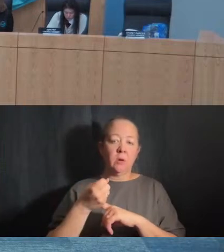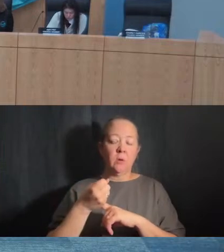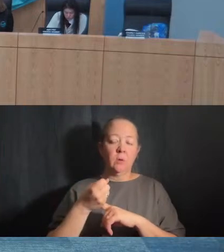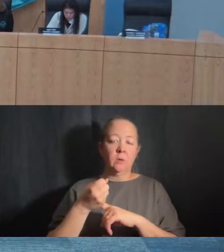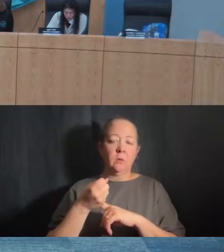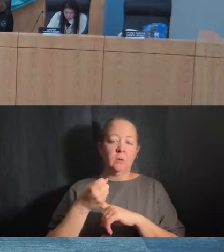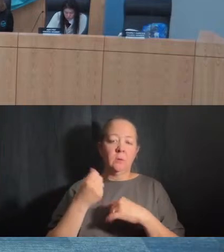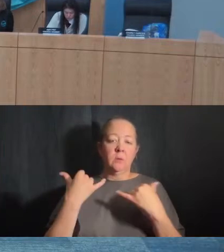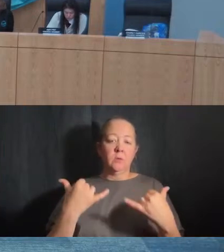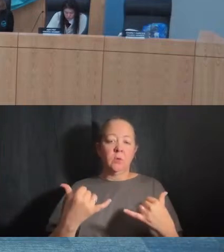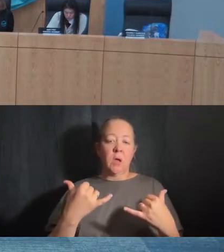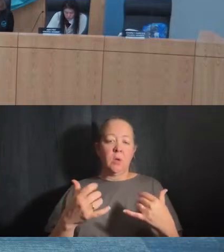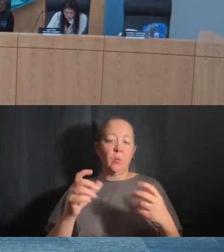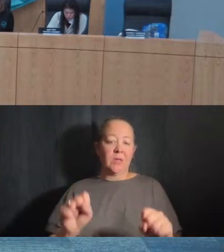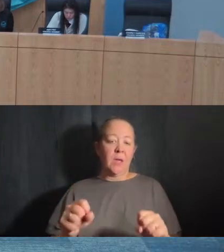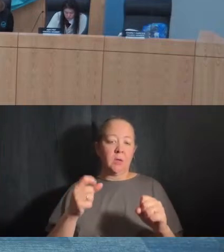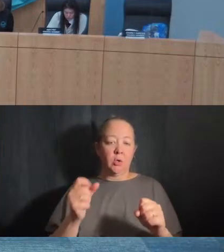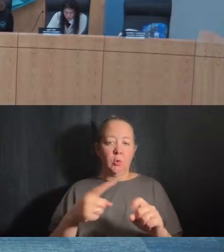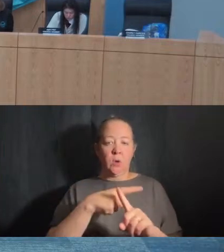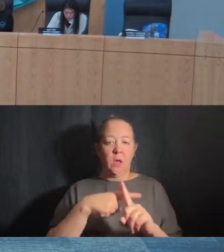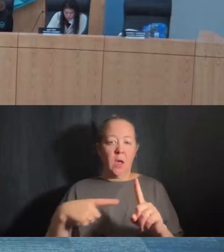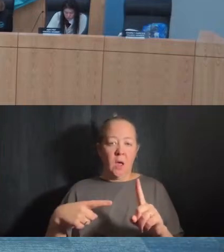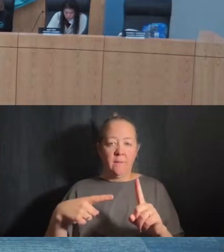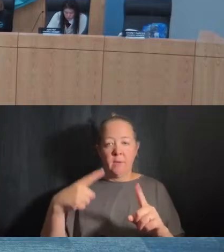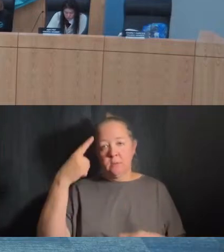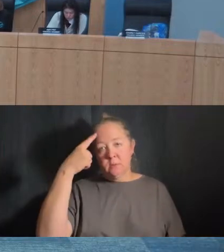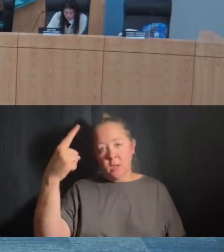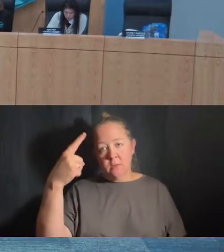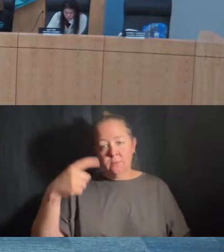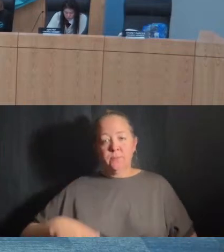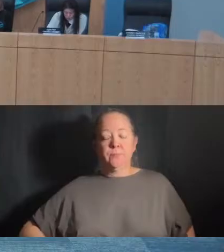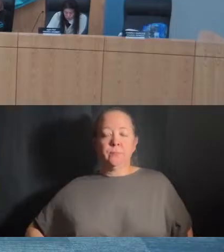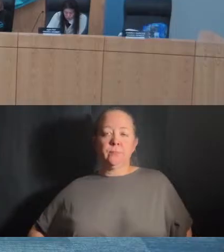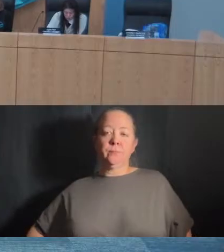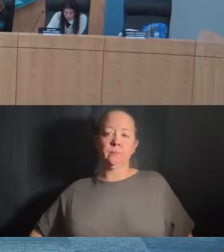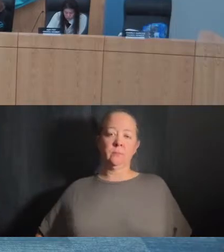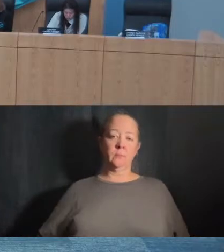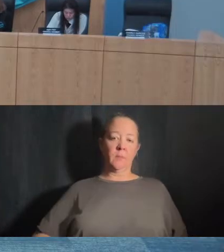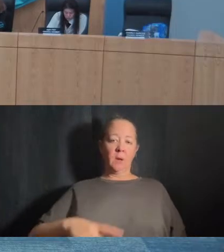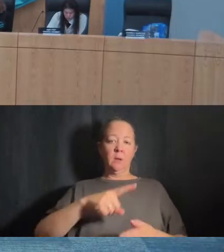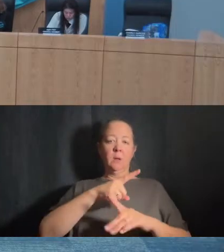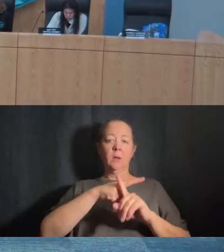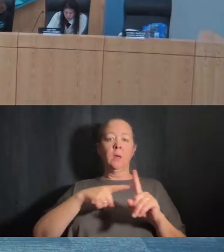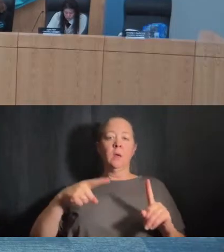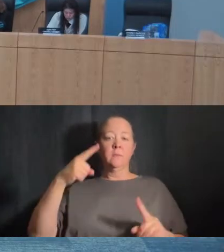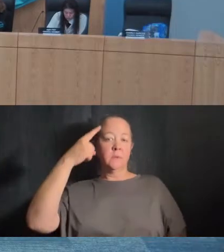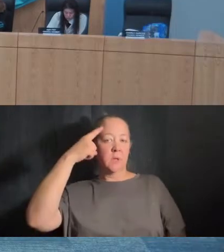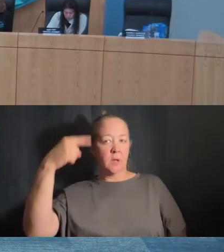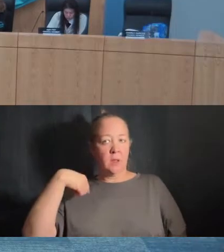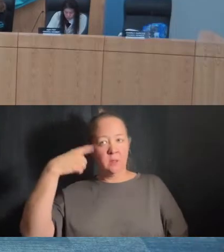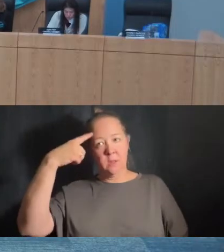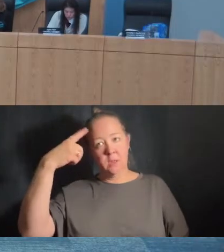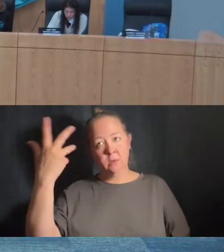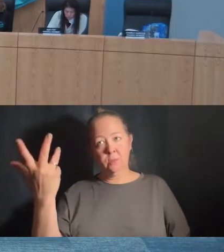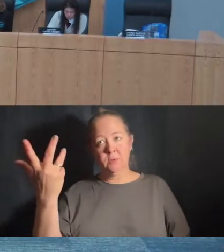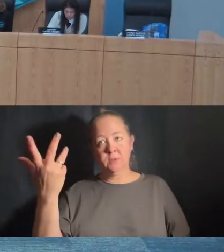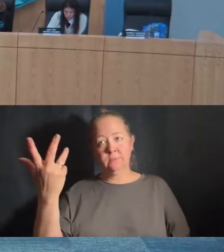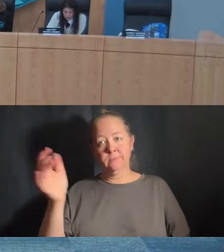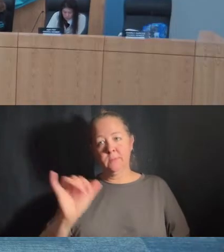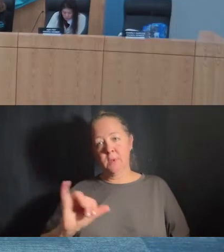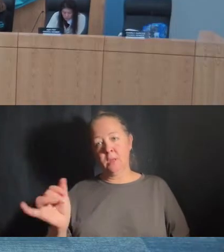cent or a half cent, I think is what is like the